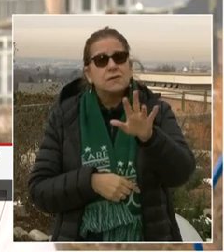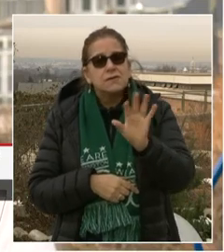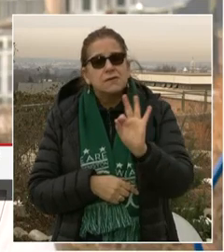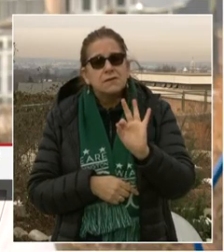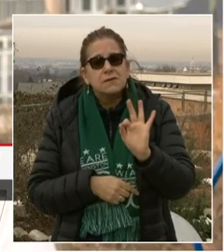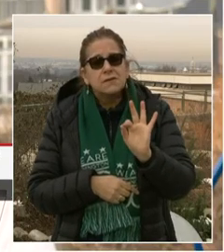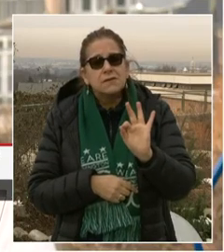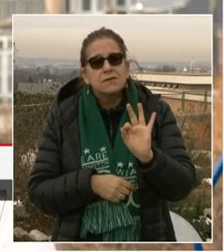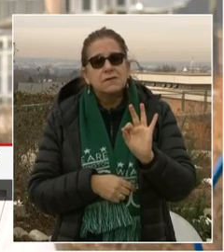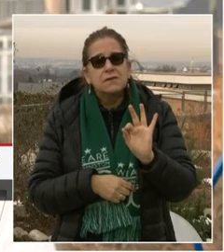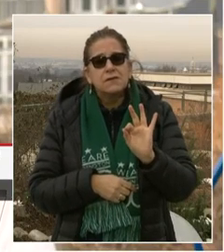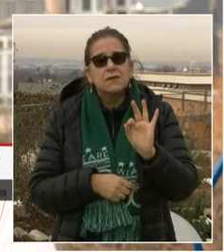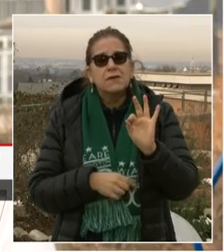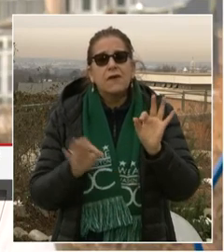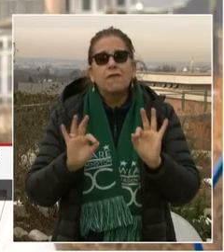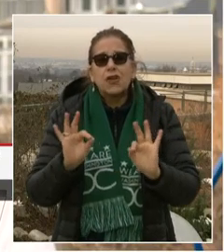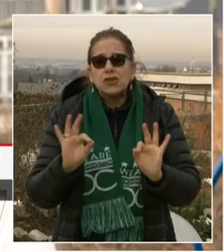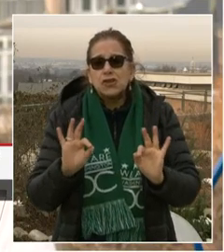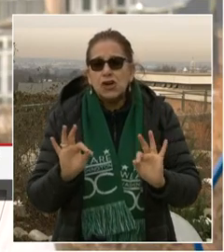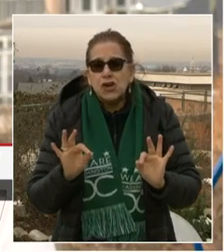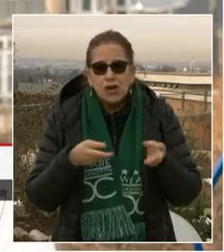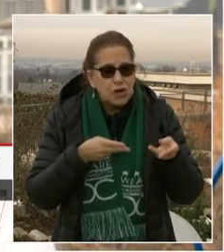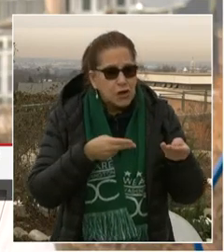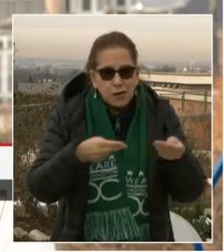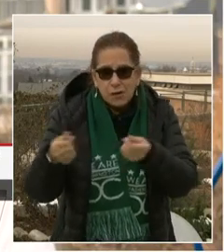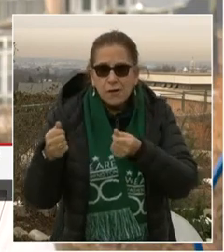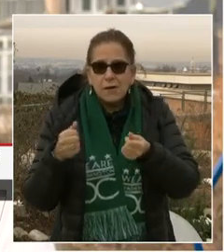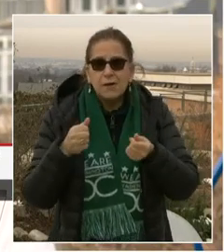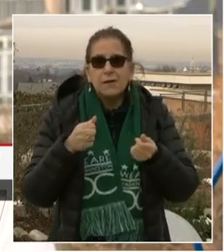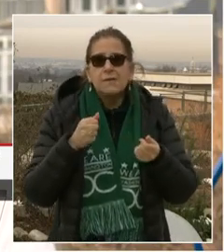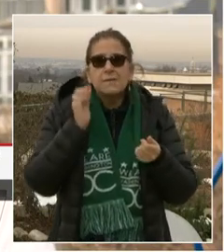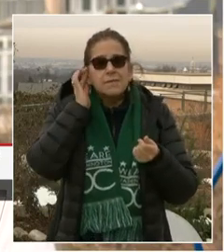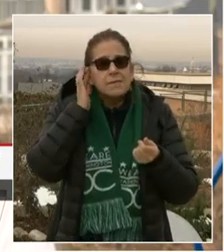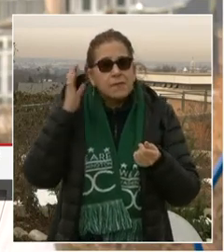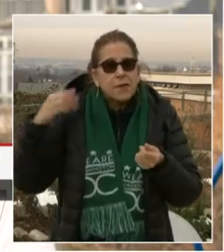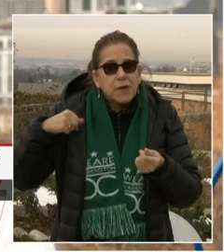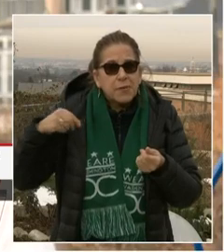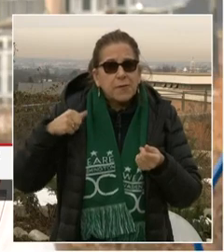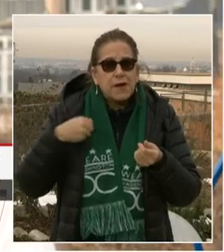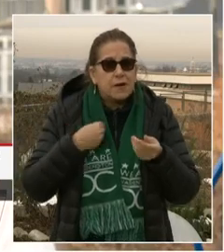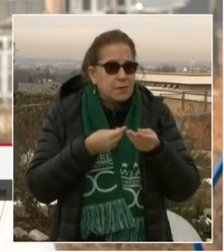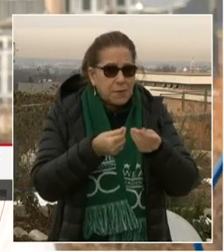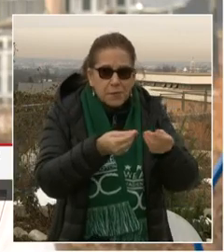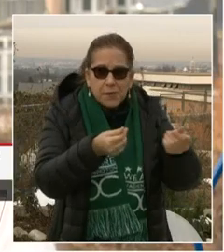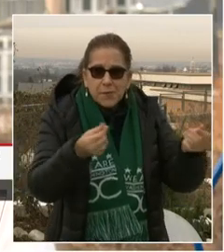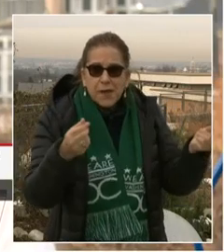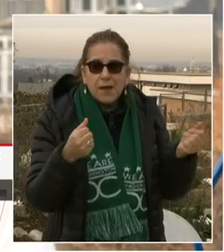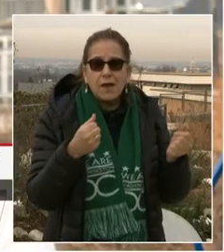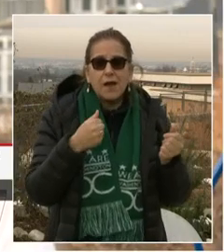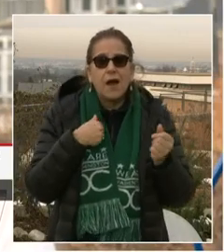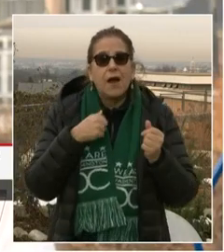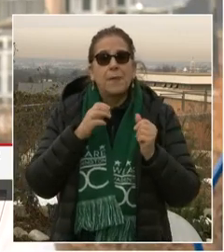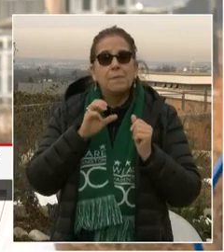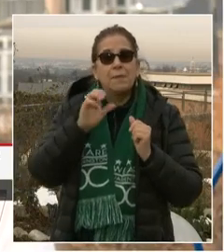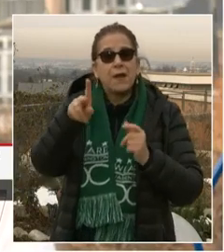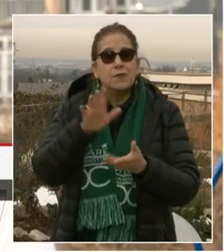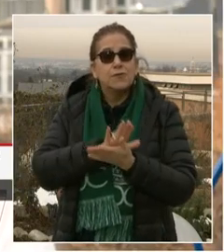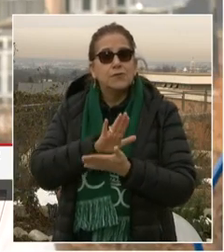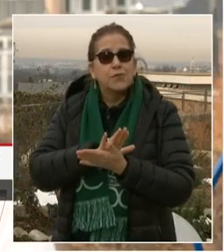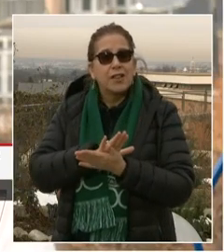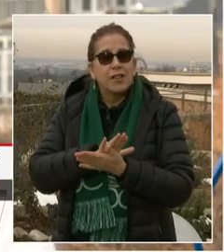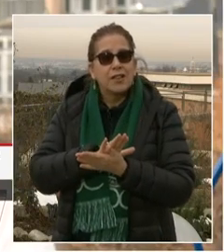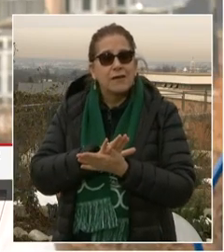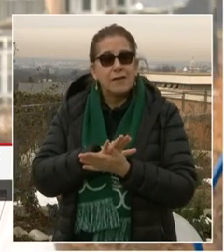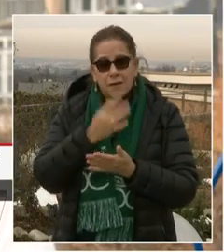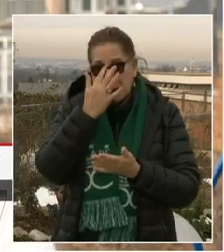pay my monthly mortgage and put some money away to go back to school. Martha's Table and Thrive